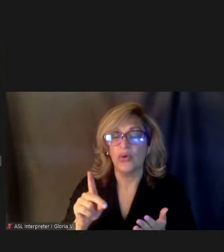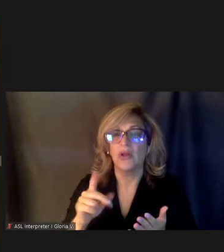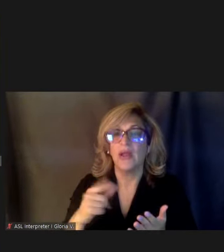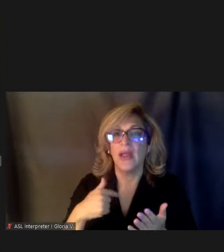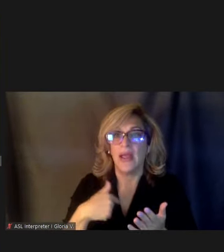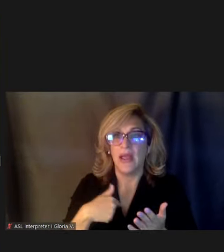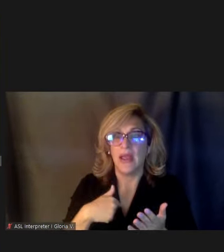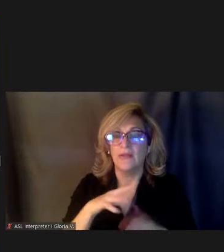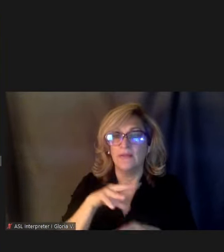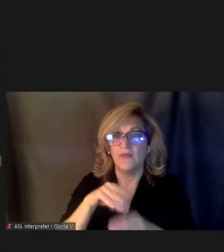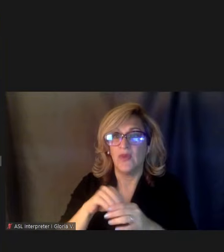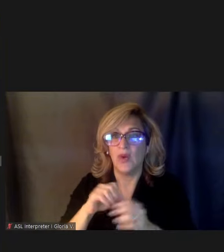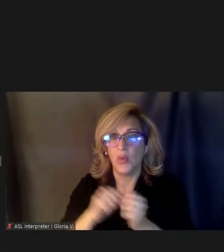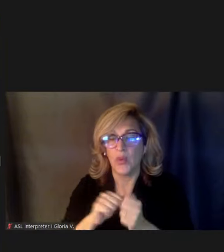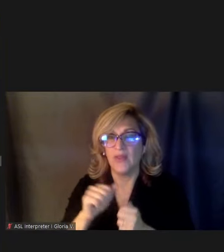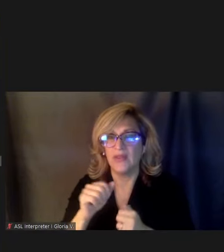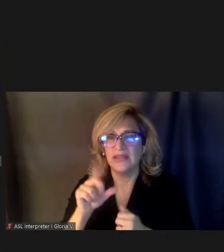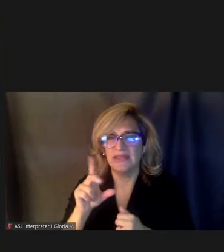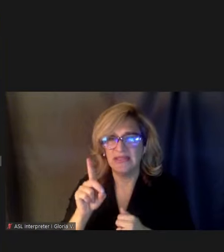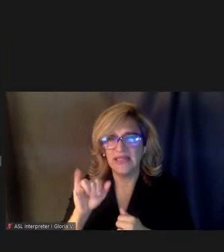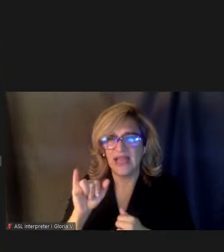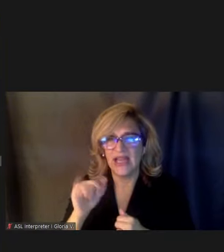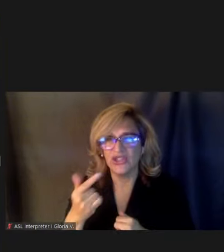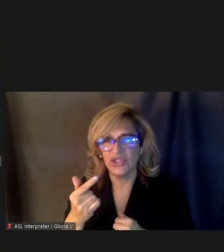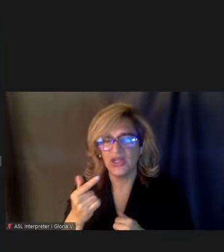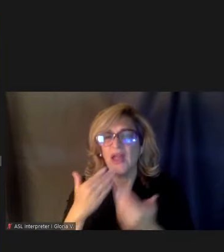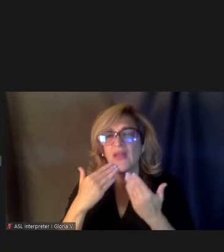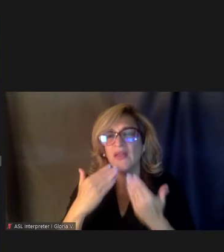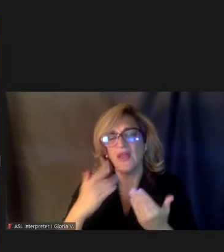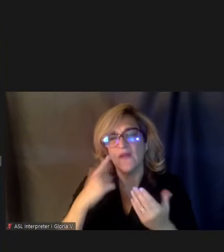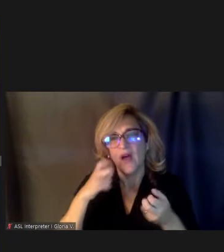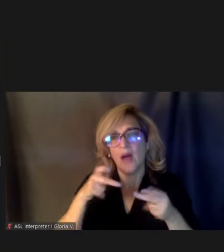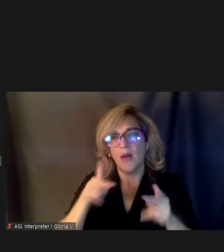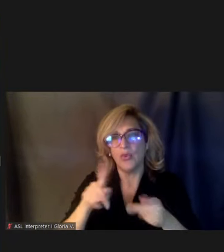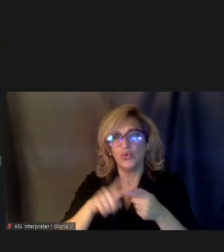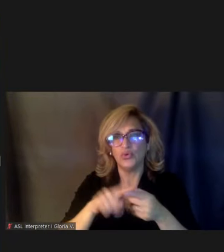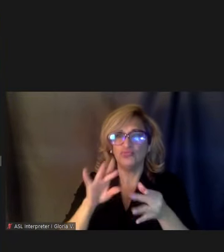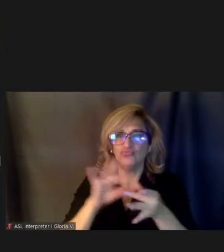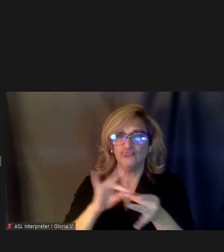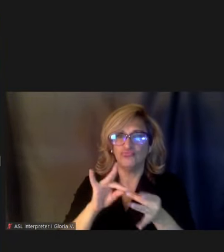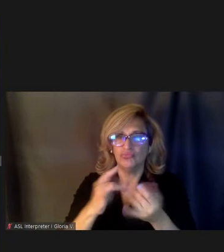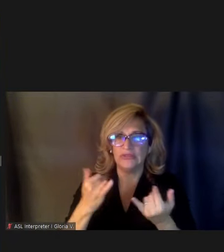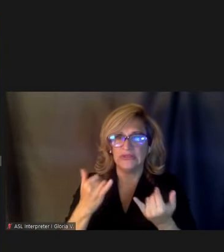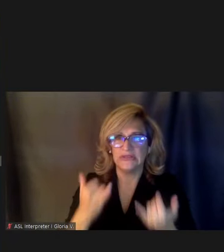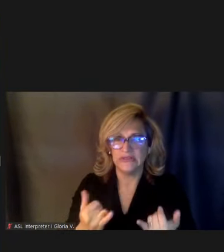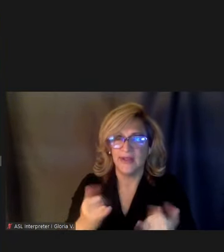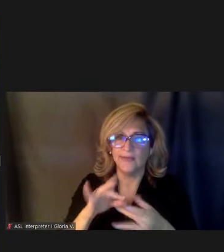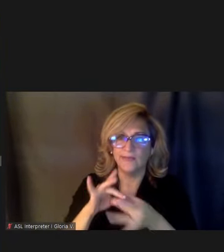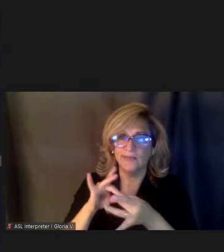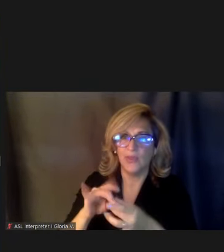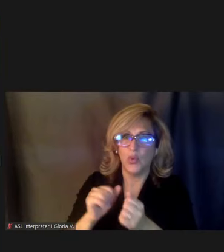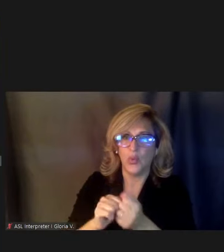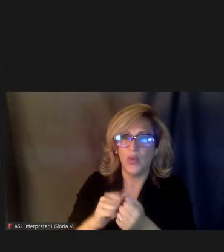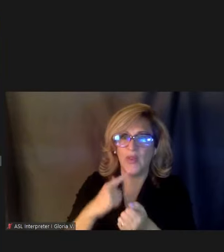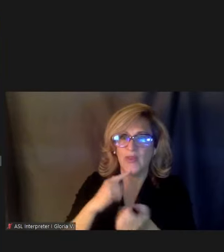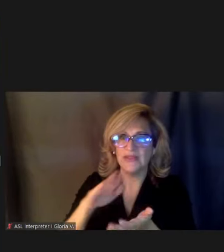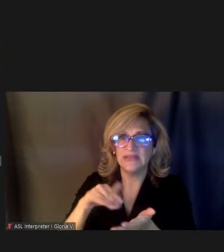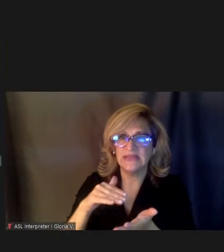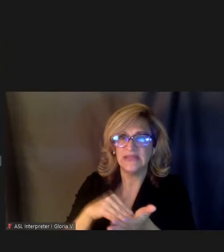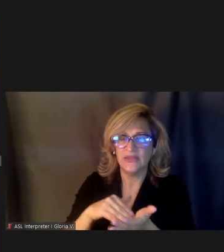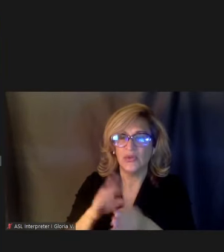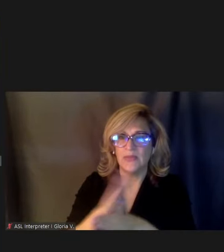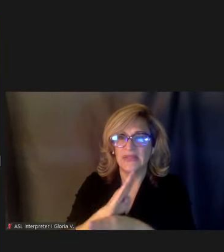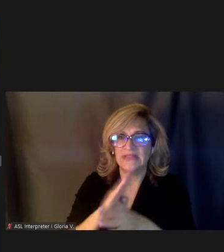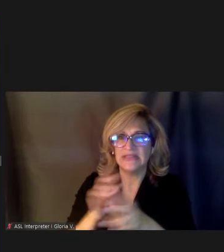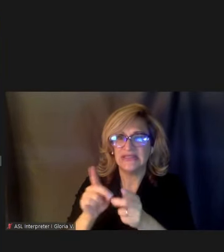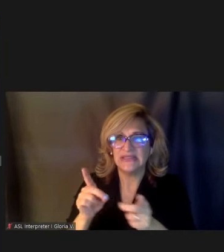Guild, the IDG. Thanks for the opportunity to testify before you today regarding the Central Business District Tolling Program.